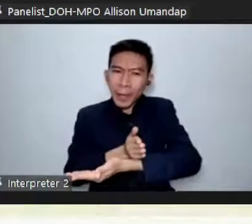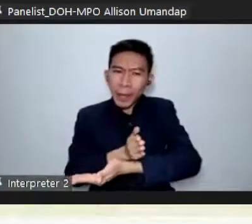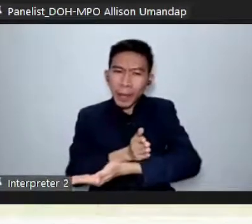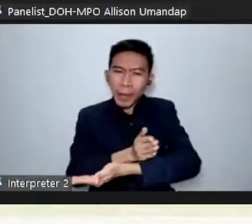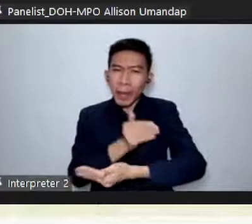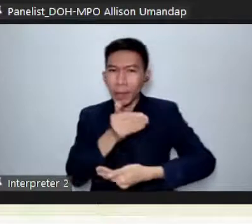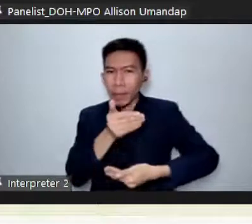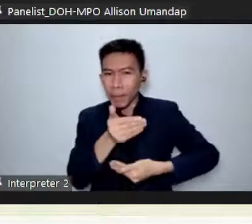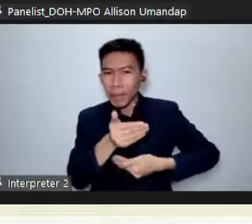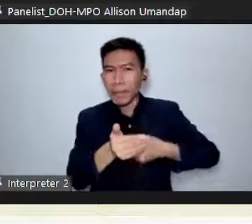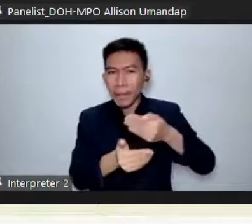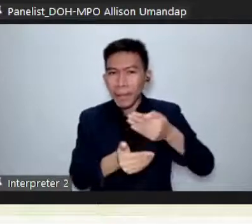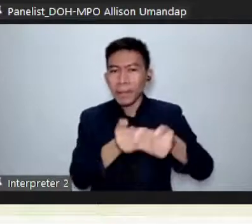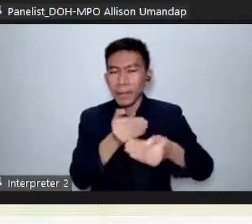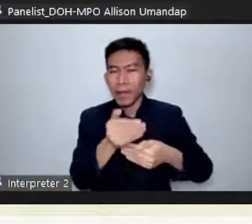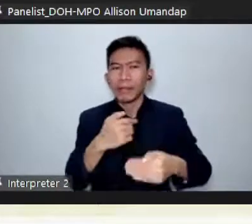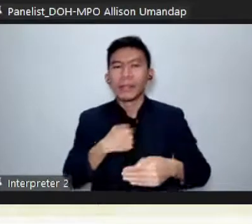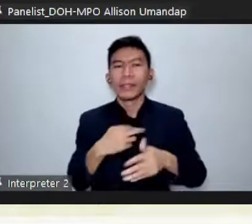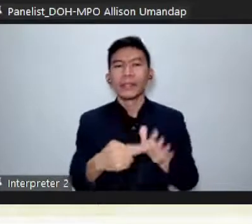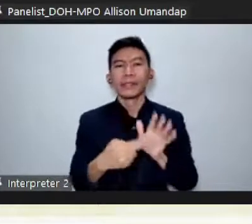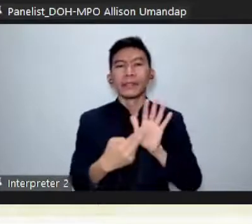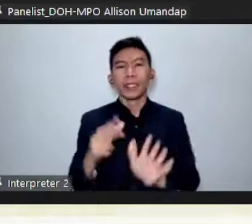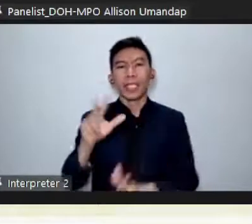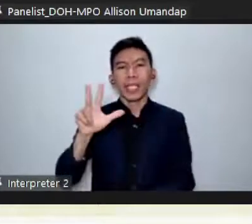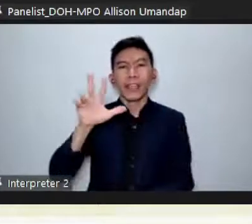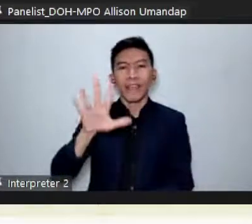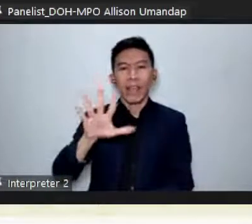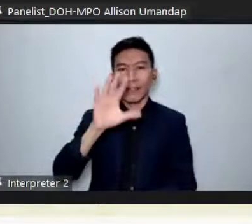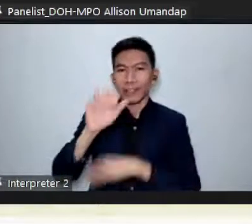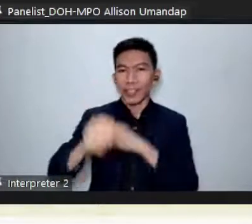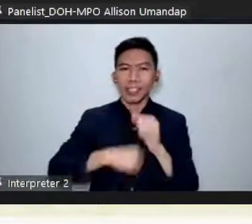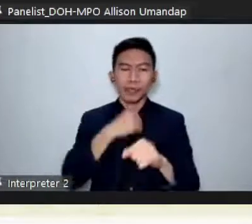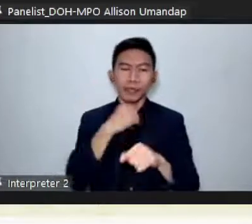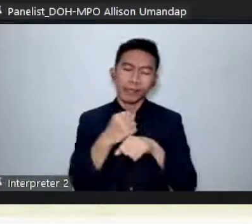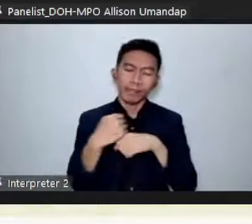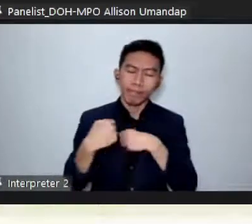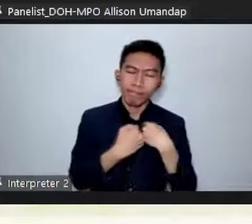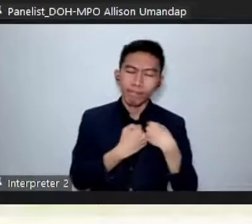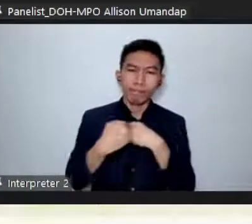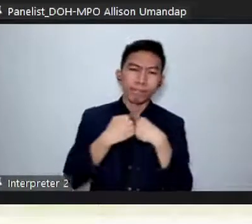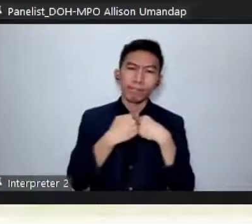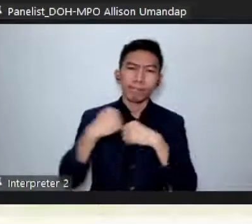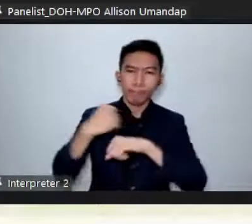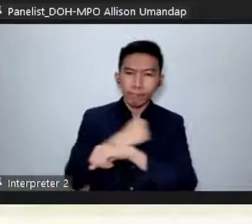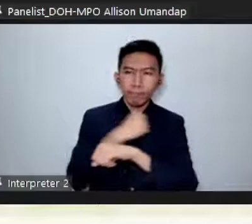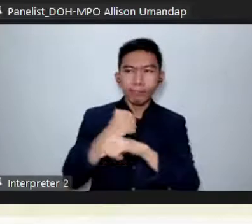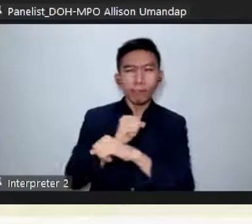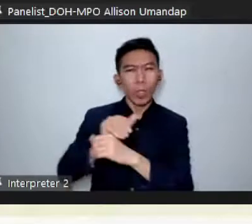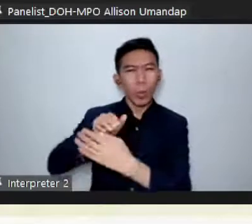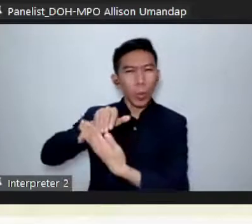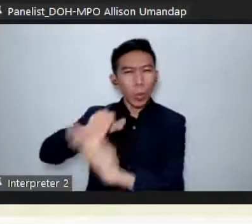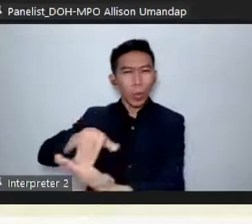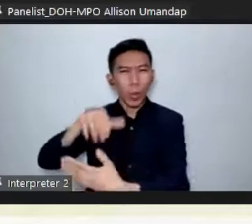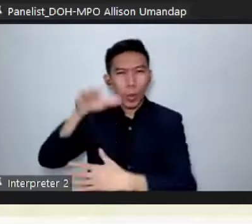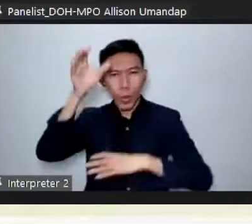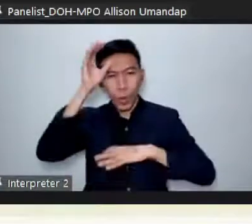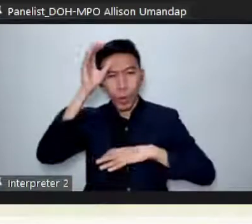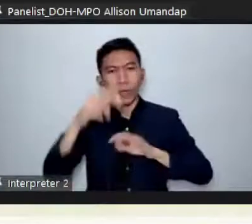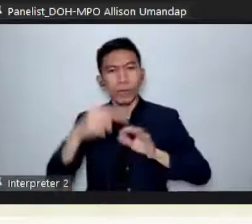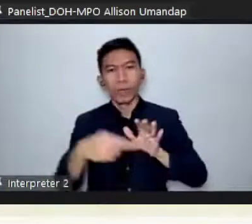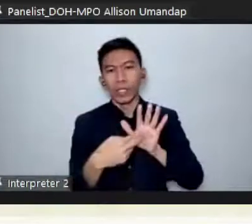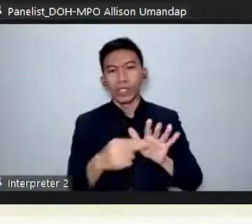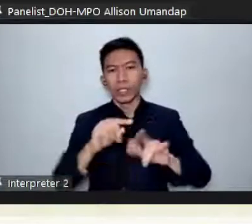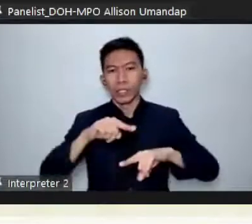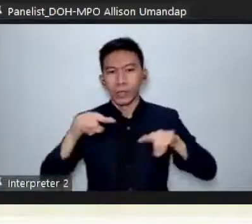time. So I represent 35 years of struggle against cancer, representing several institutions,